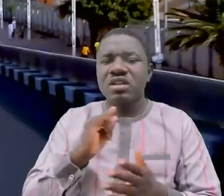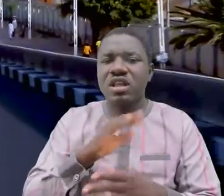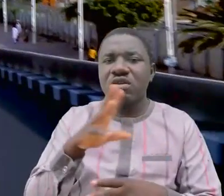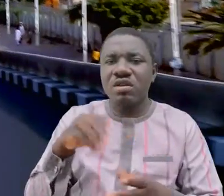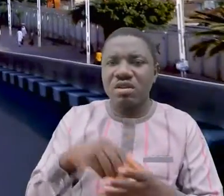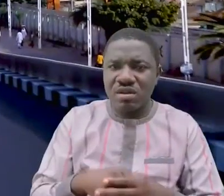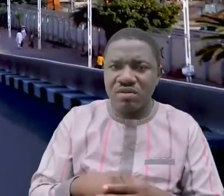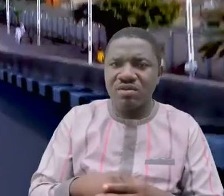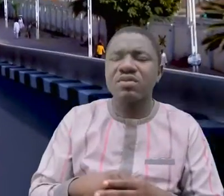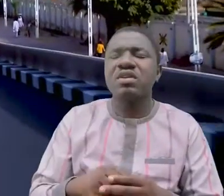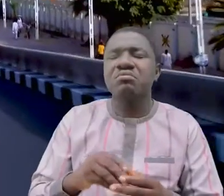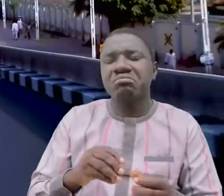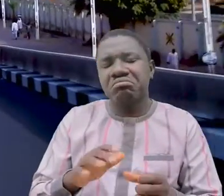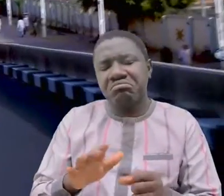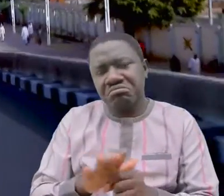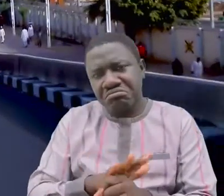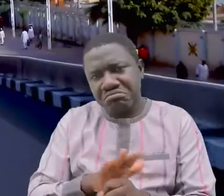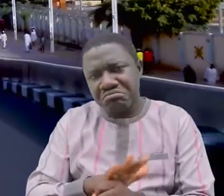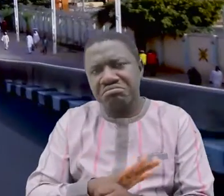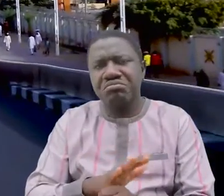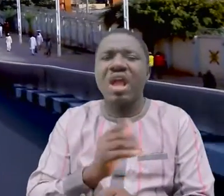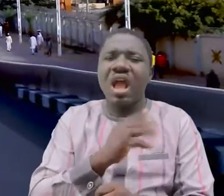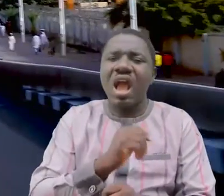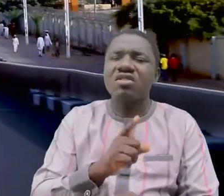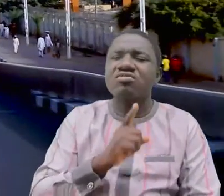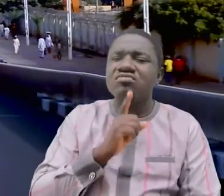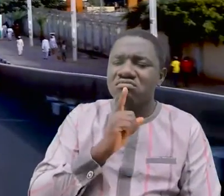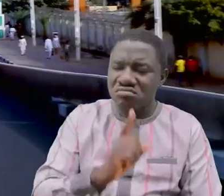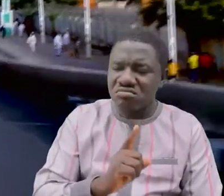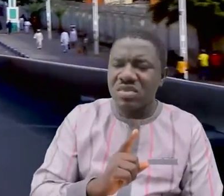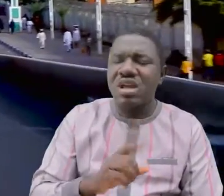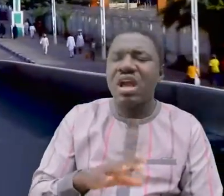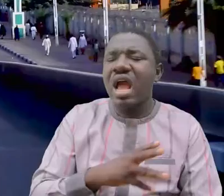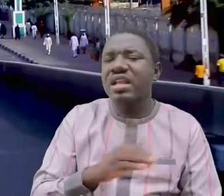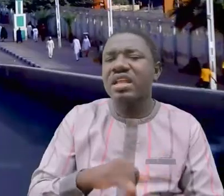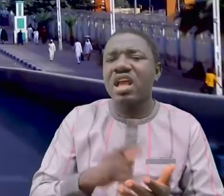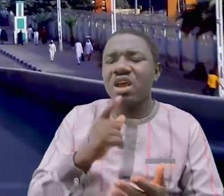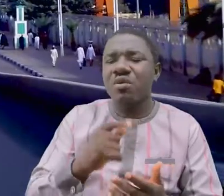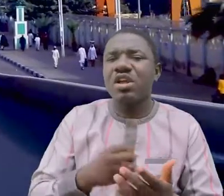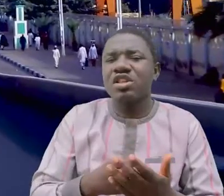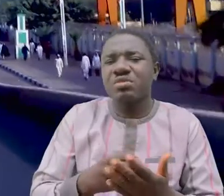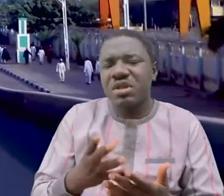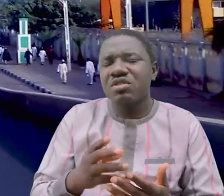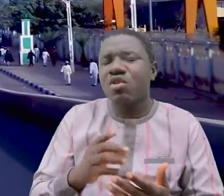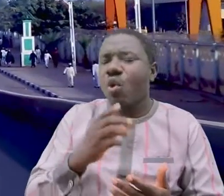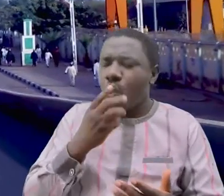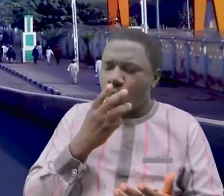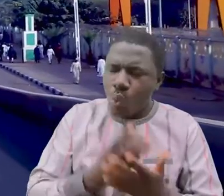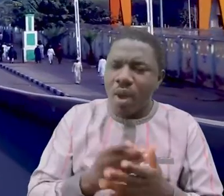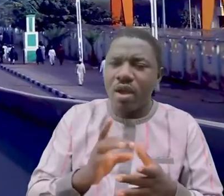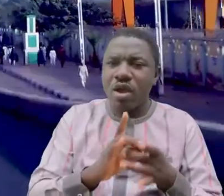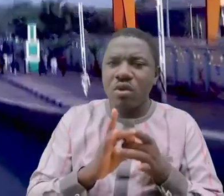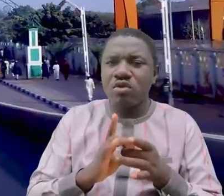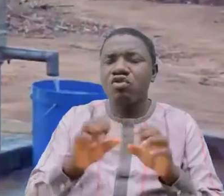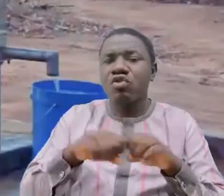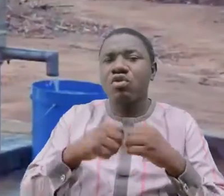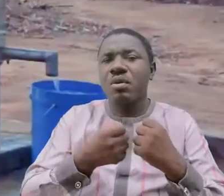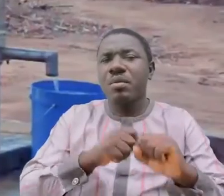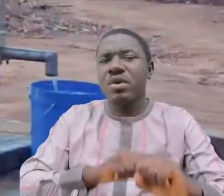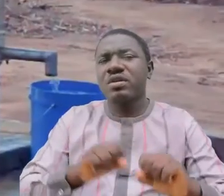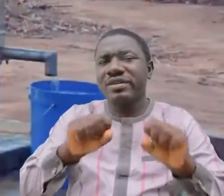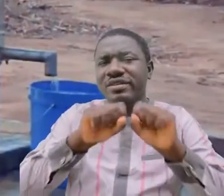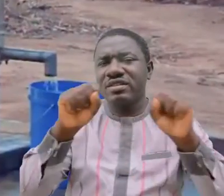of the state is inclusive, robust, realistic, and is intended to spur a